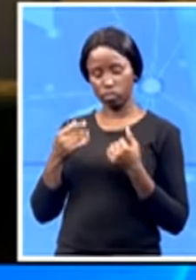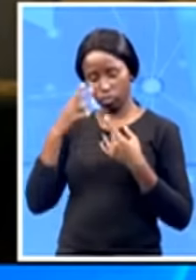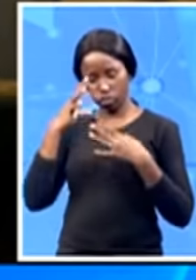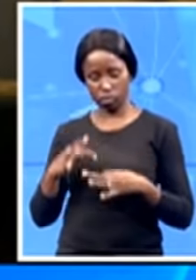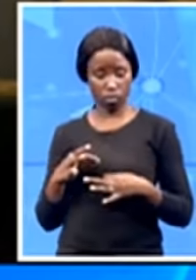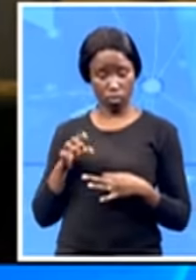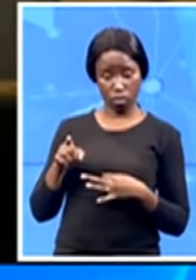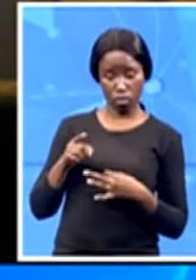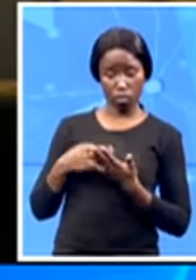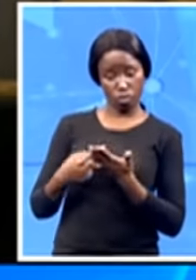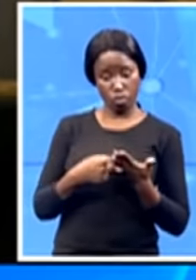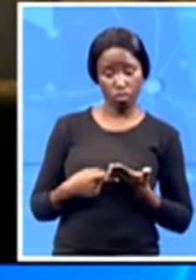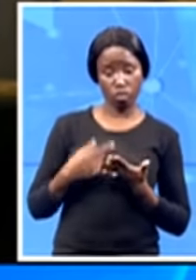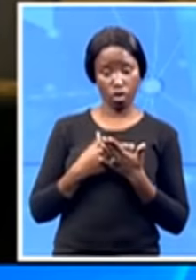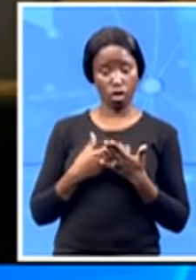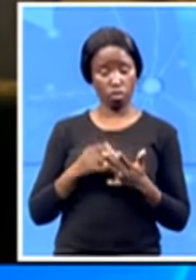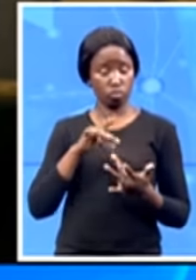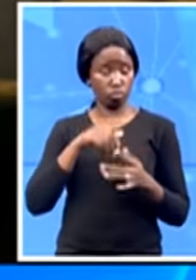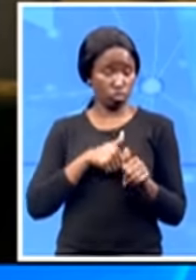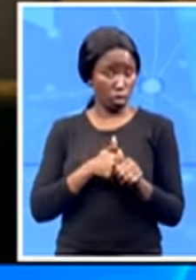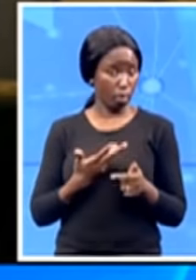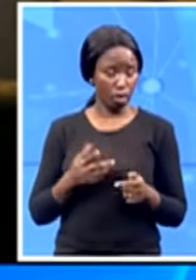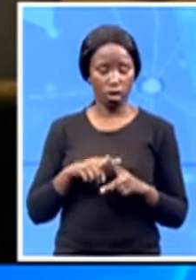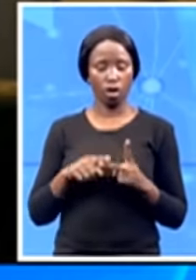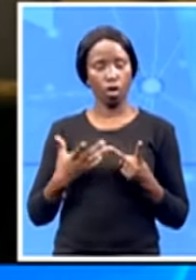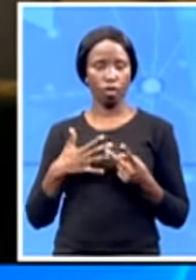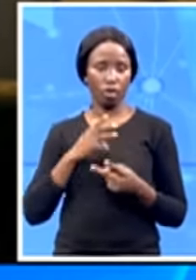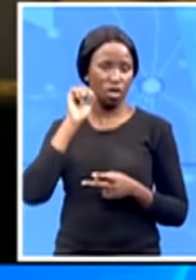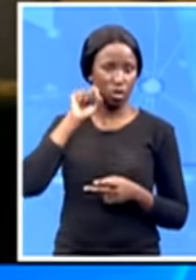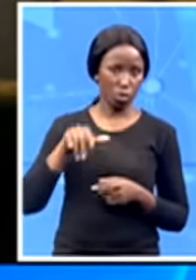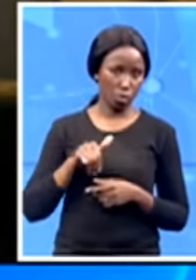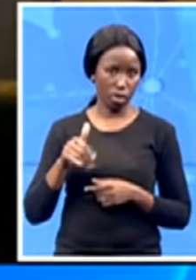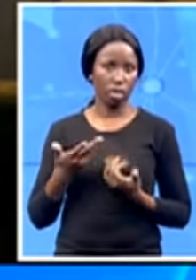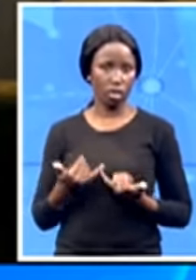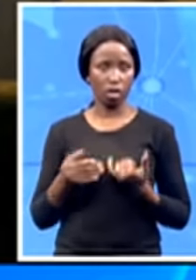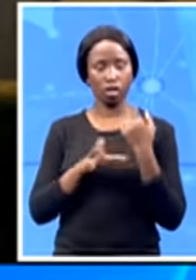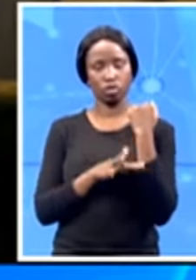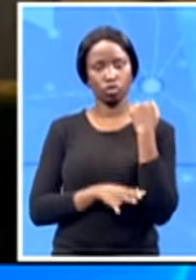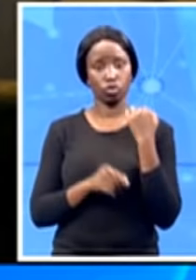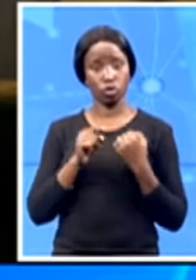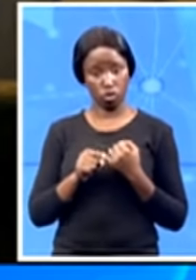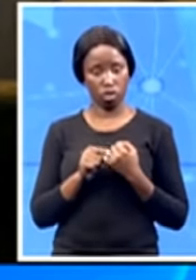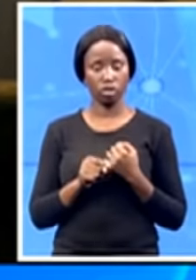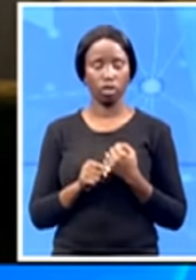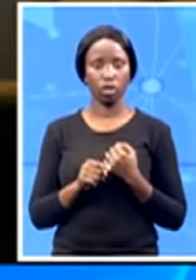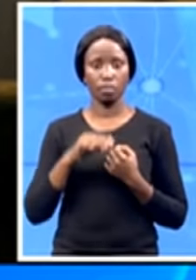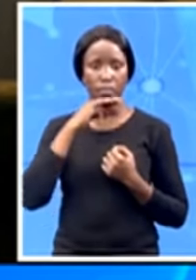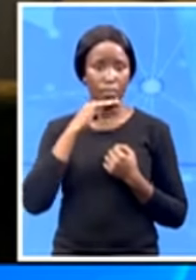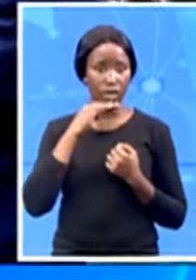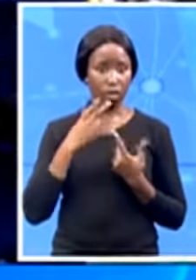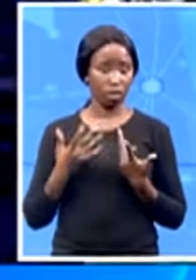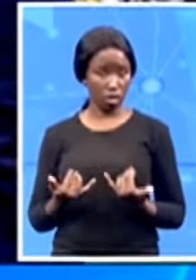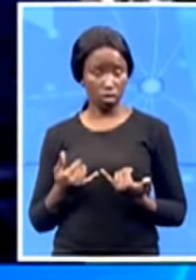which they wish to ignore, then our Constitution is not worth the paper upon which it is